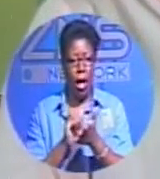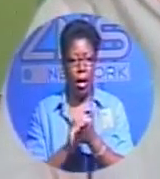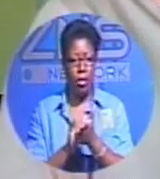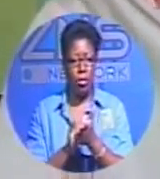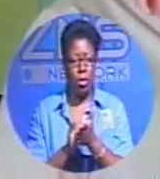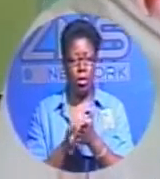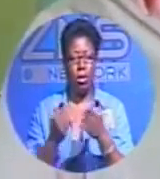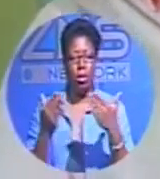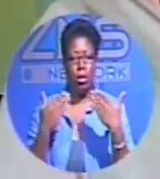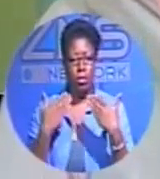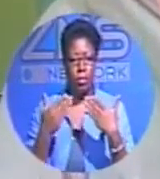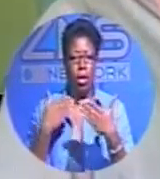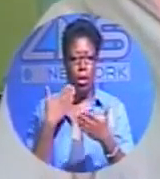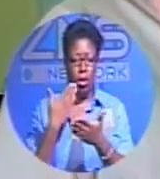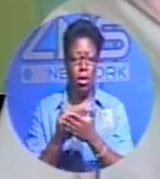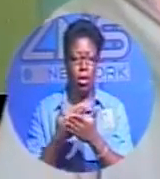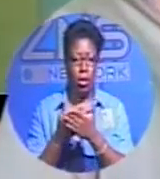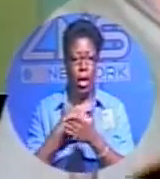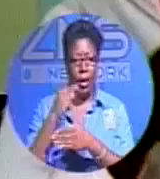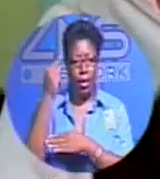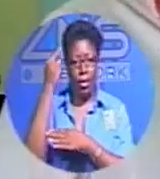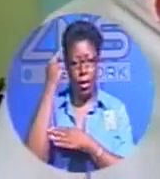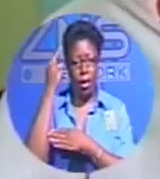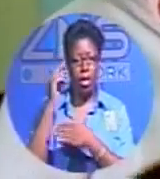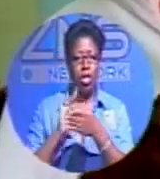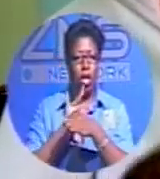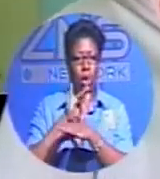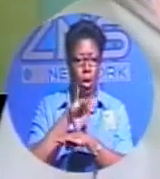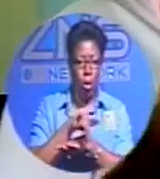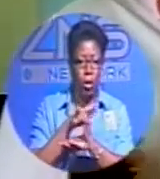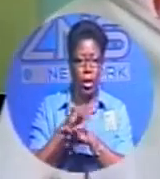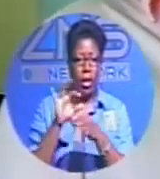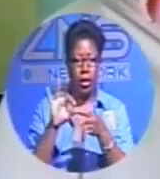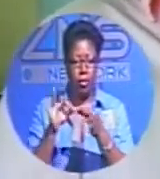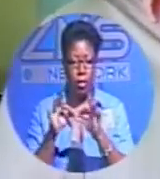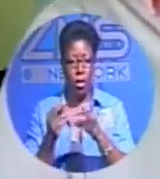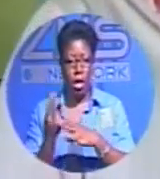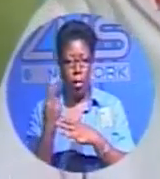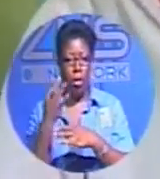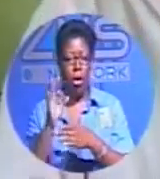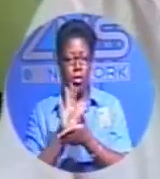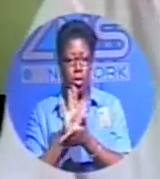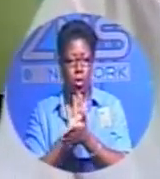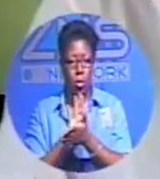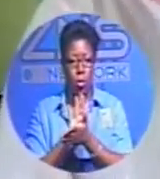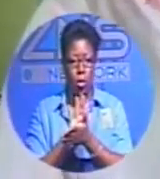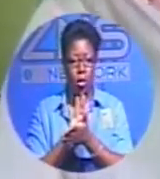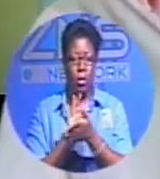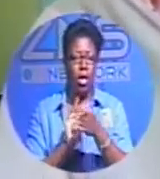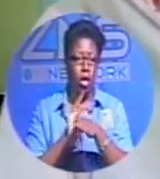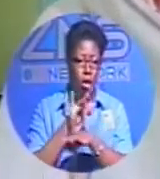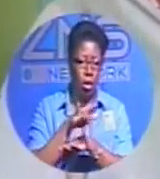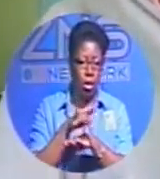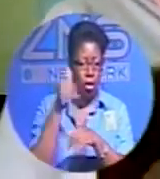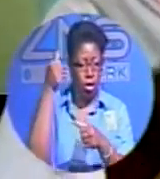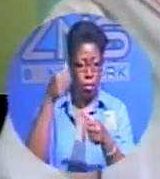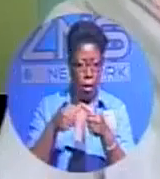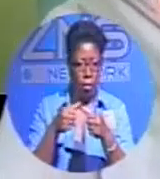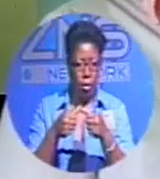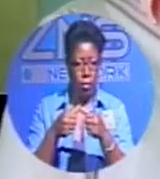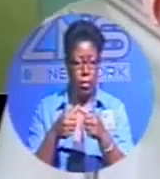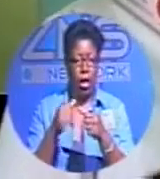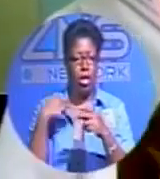was a breath of fresh air, because I would think this would be the earliest that repairs have started within my recent memory. So